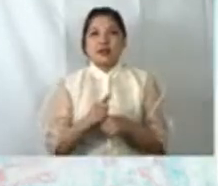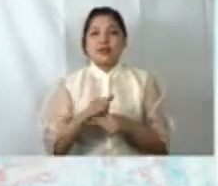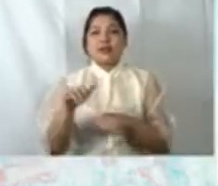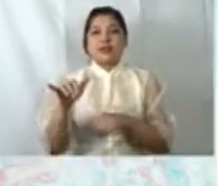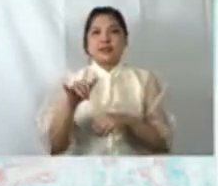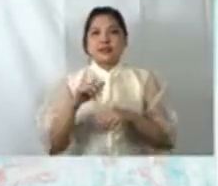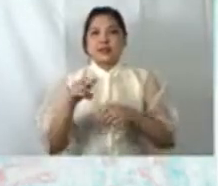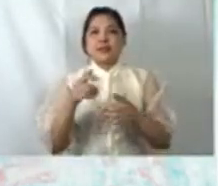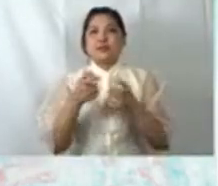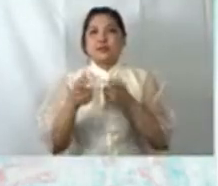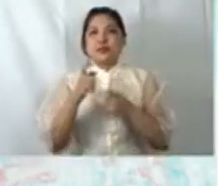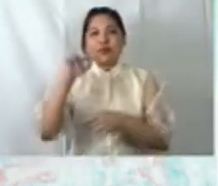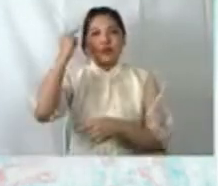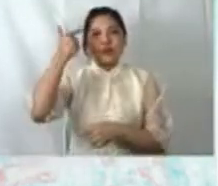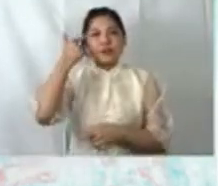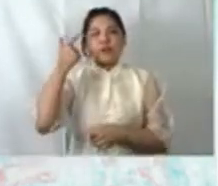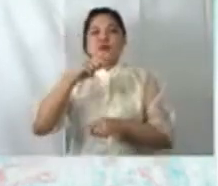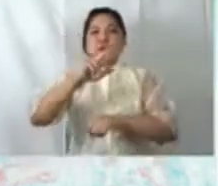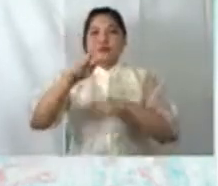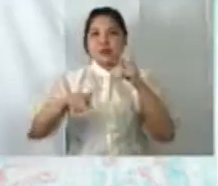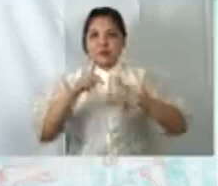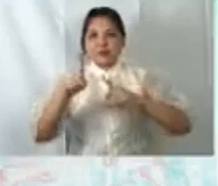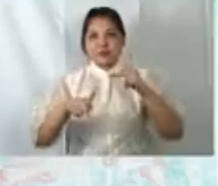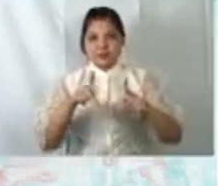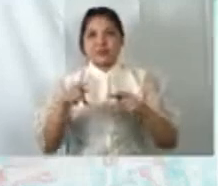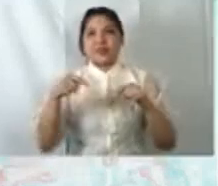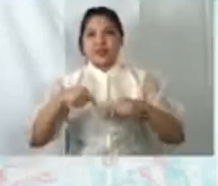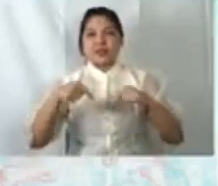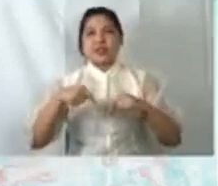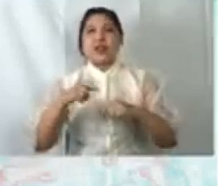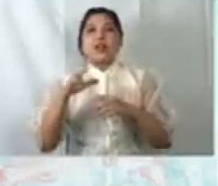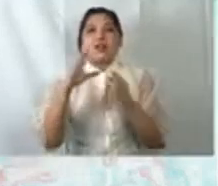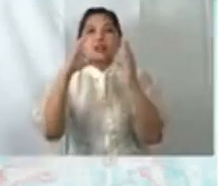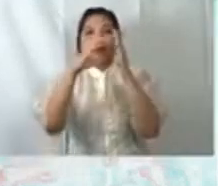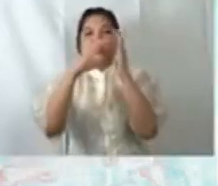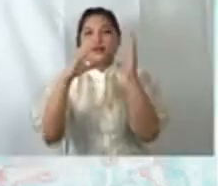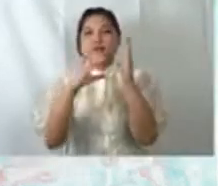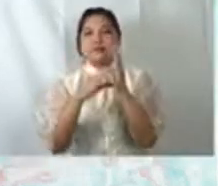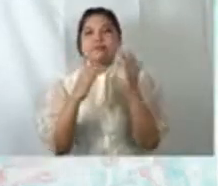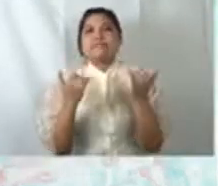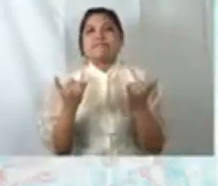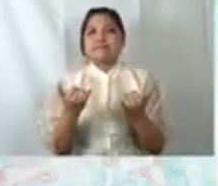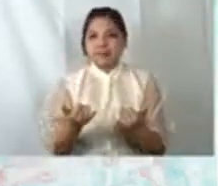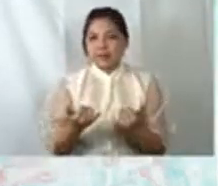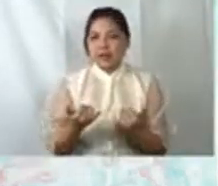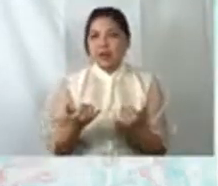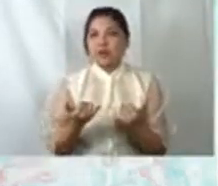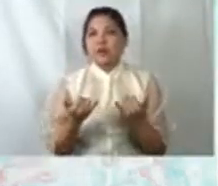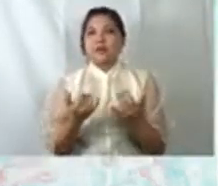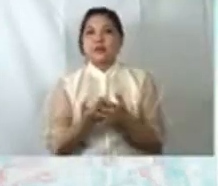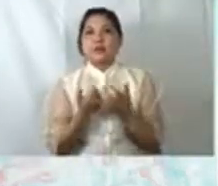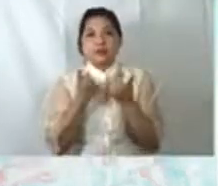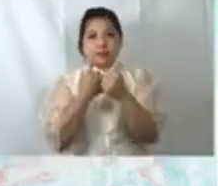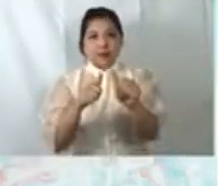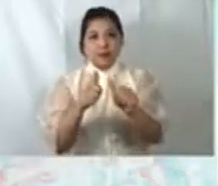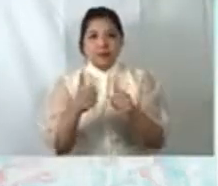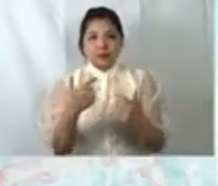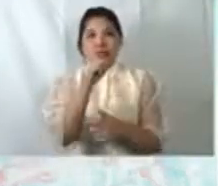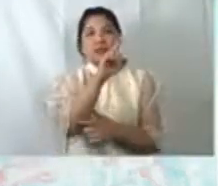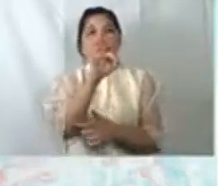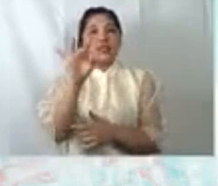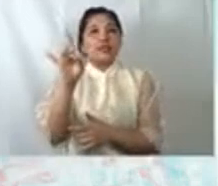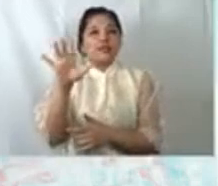government instituted by the people thereof under the Constitution now in force, which is the 1935 Constitution.